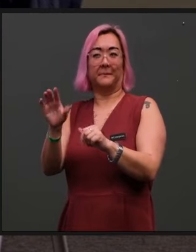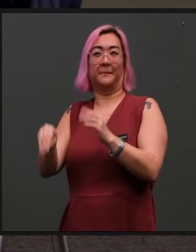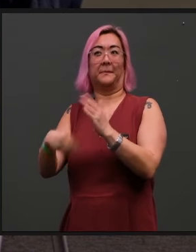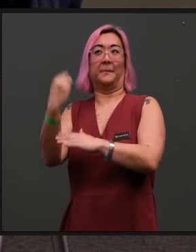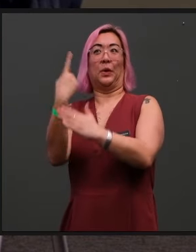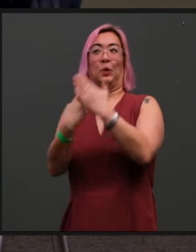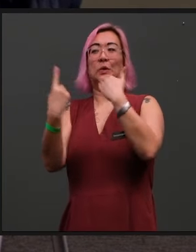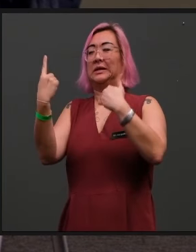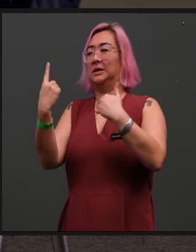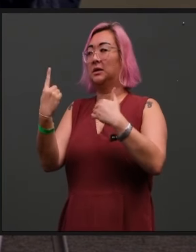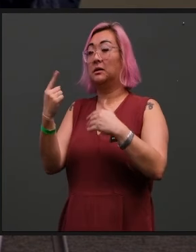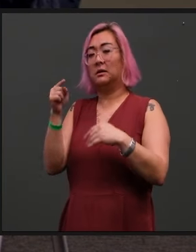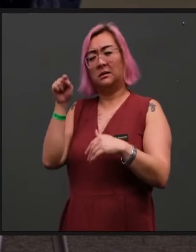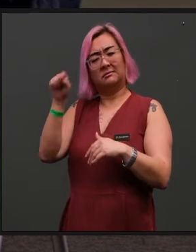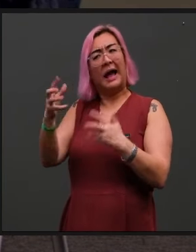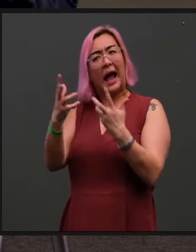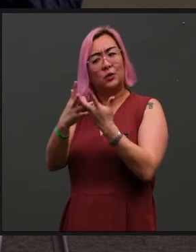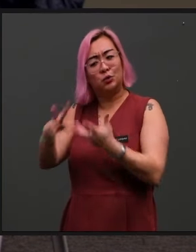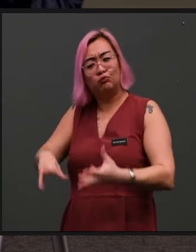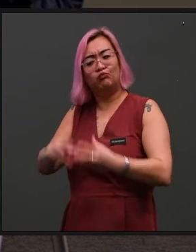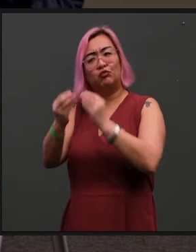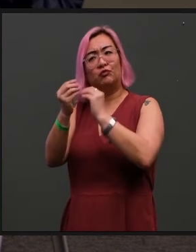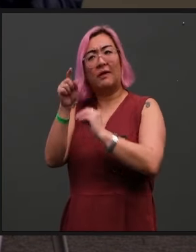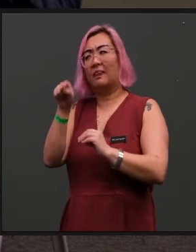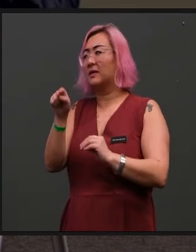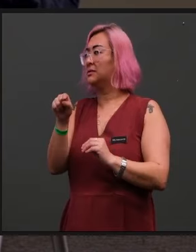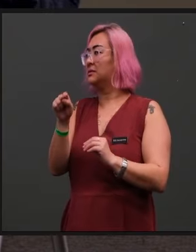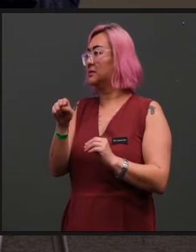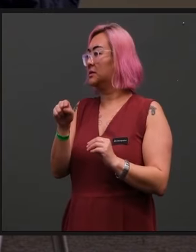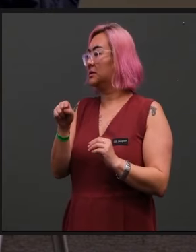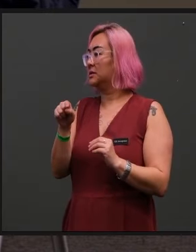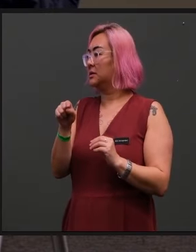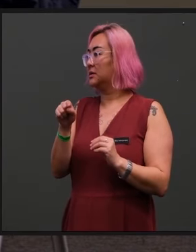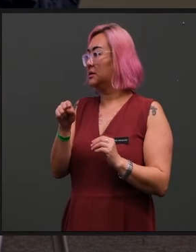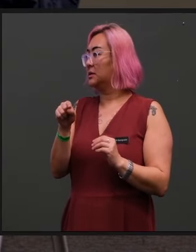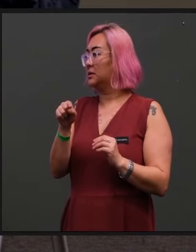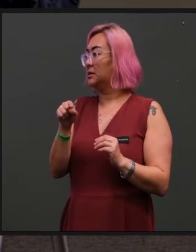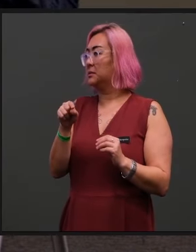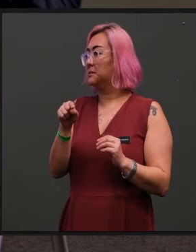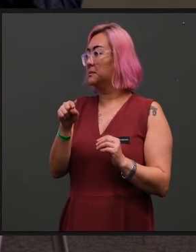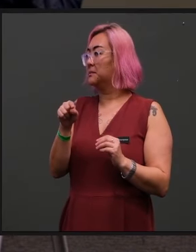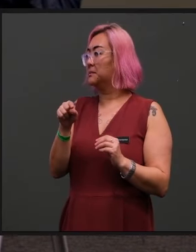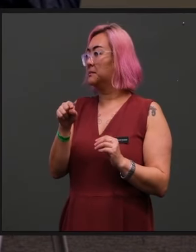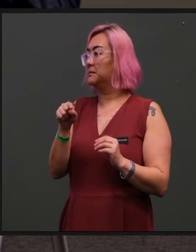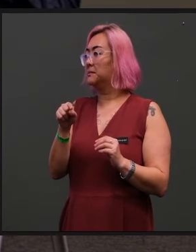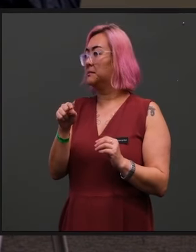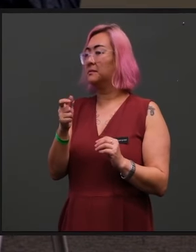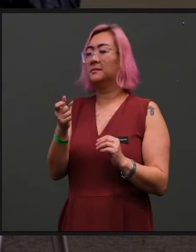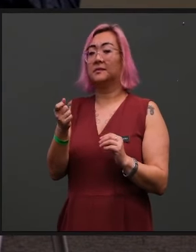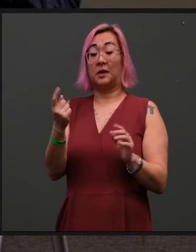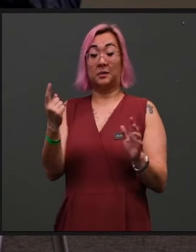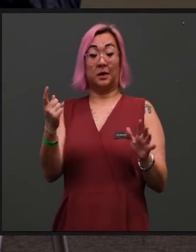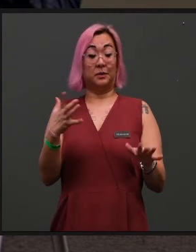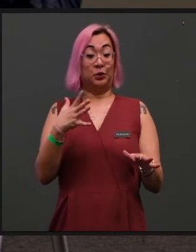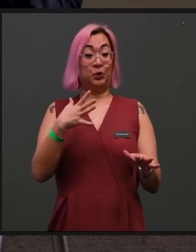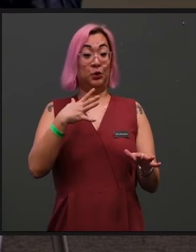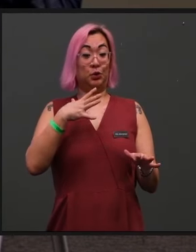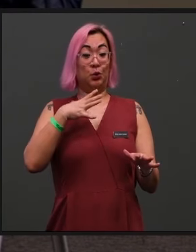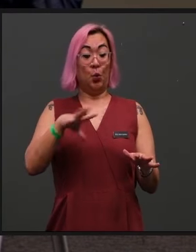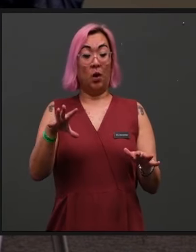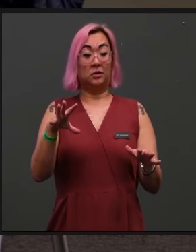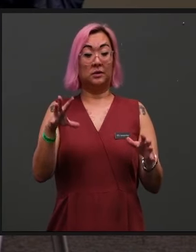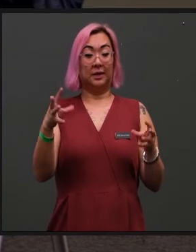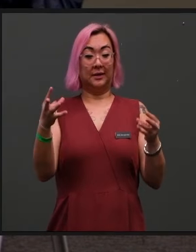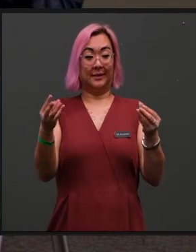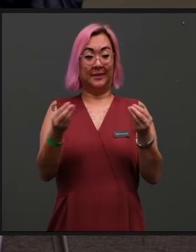figure that part out? Because obviously, you know, sometimes when you're wanting to have something to be a bit more